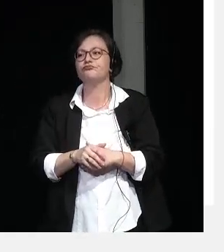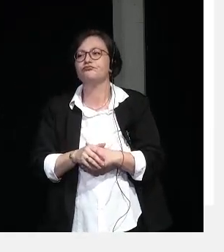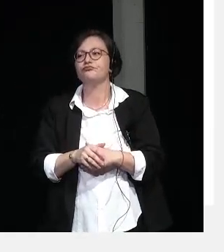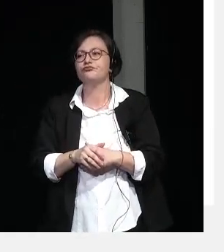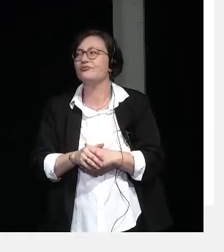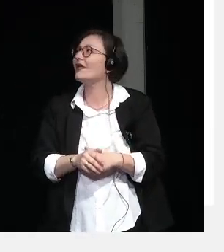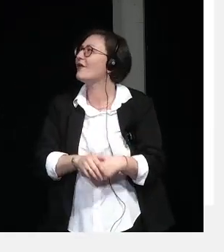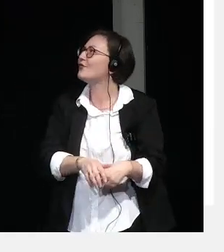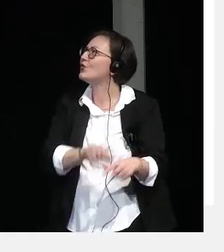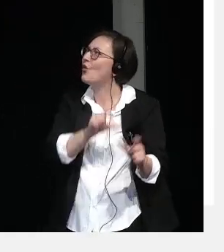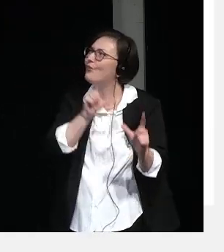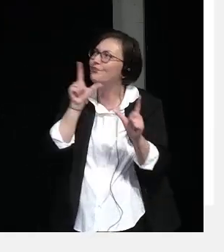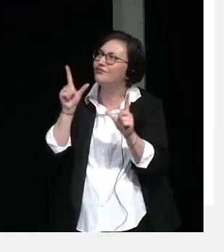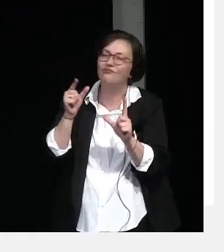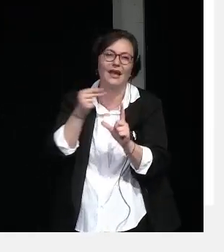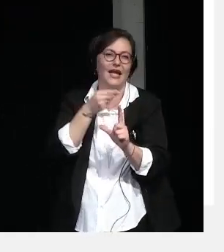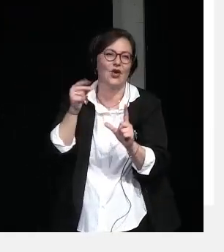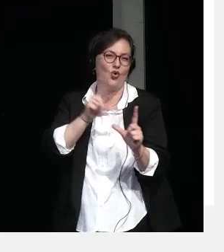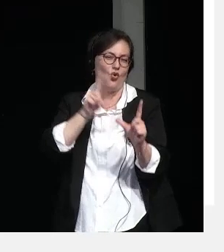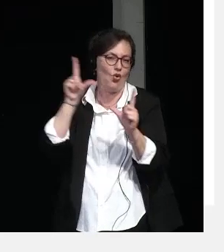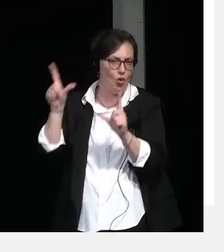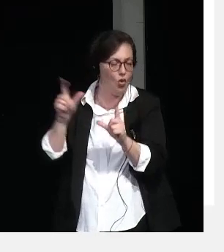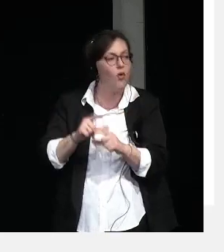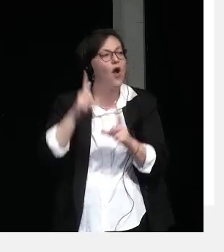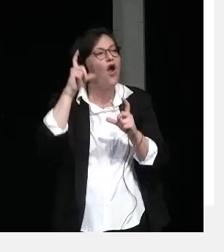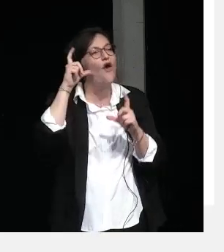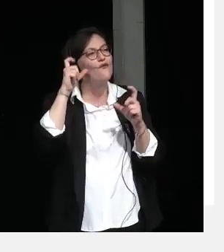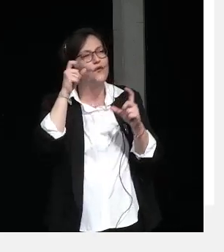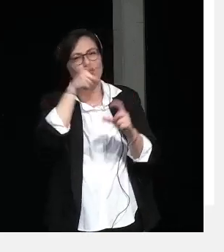photographer here, Pavlos Makridis.